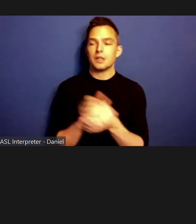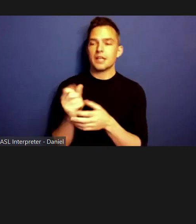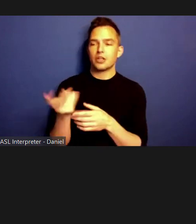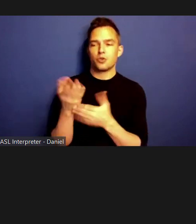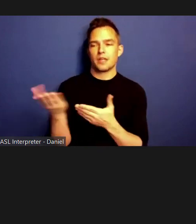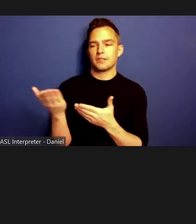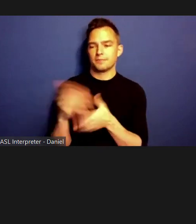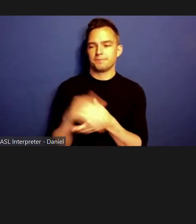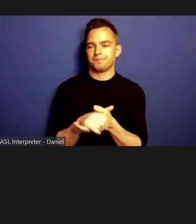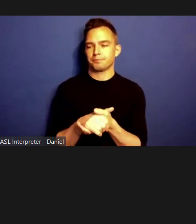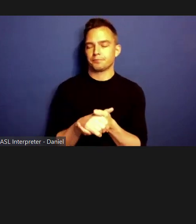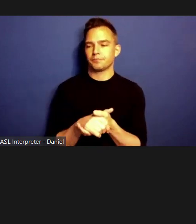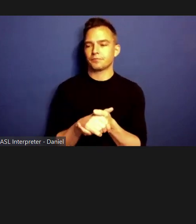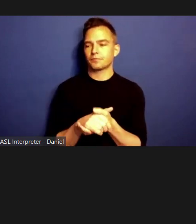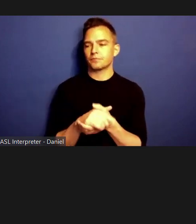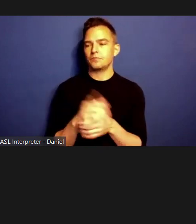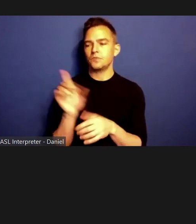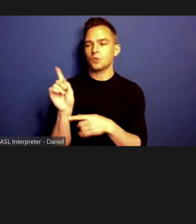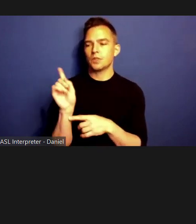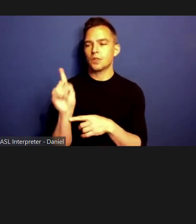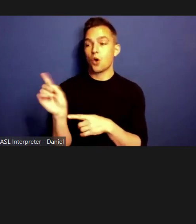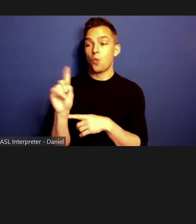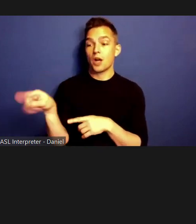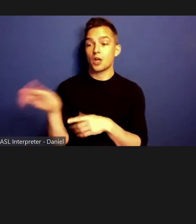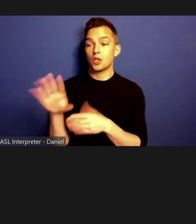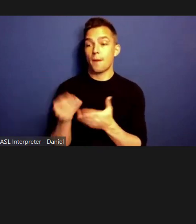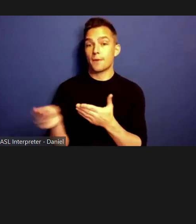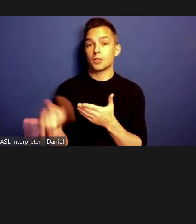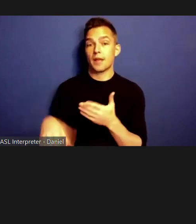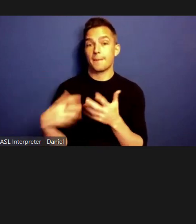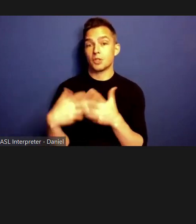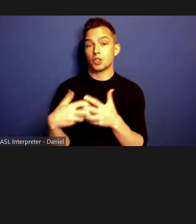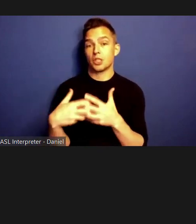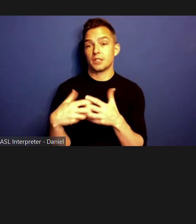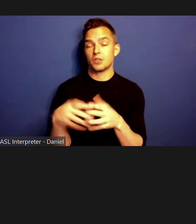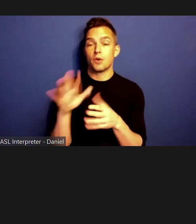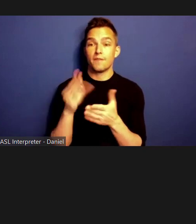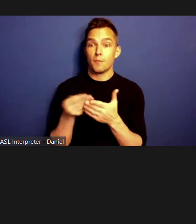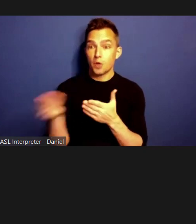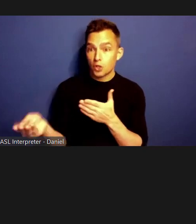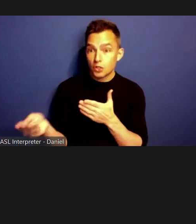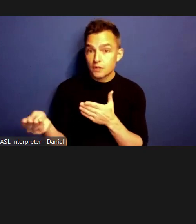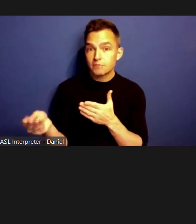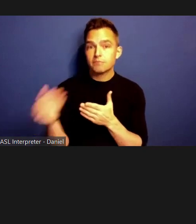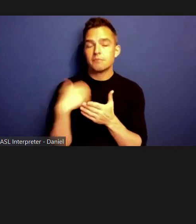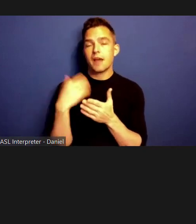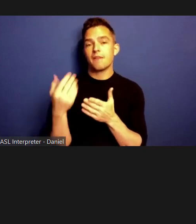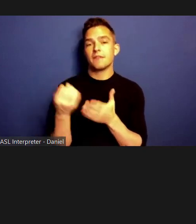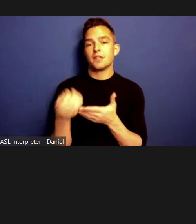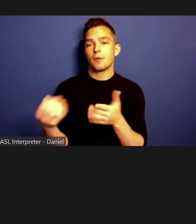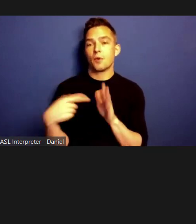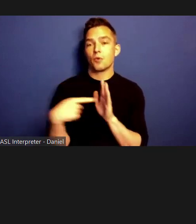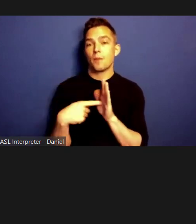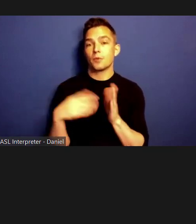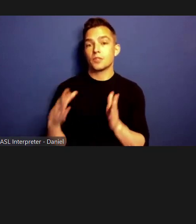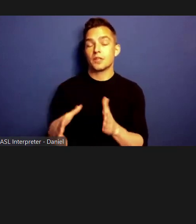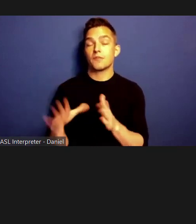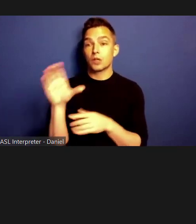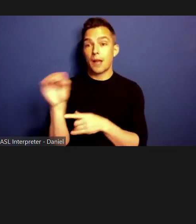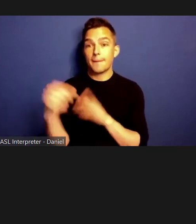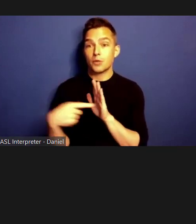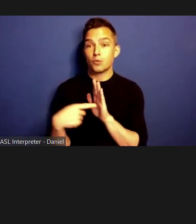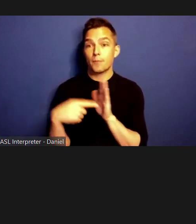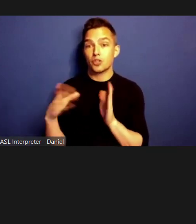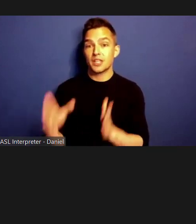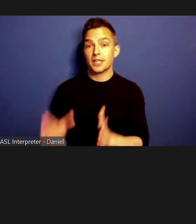One is the where you purchase the machine. So if you purchased it and have an equipment representative or a company